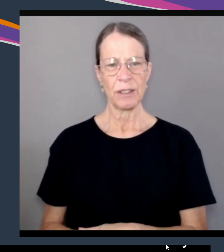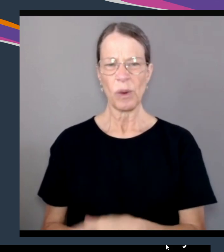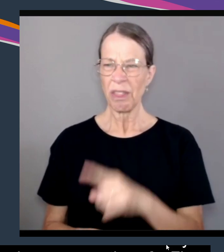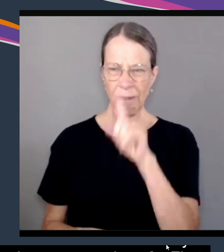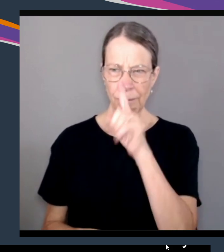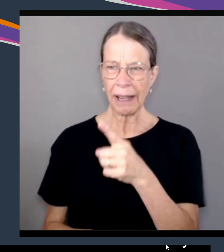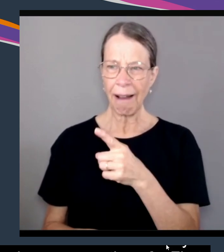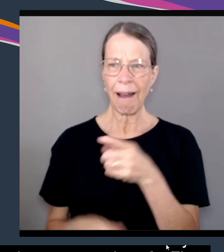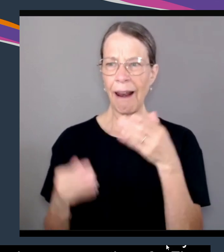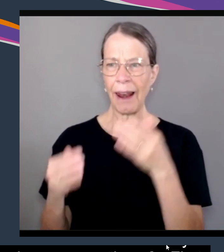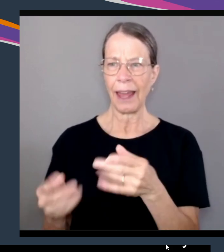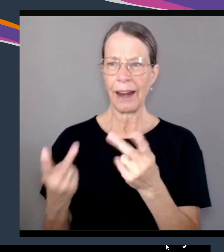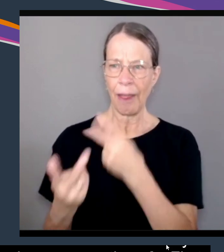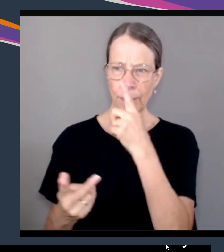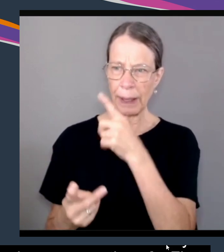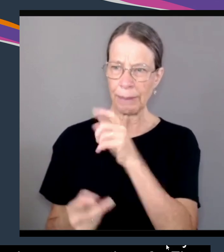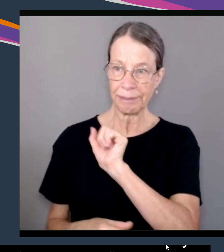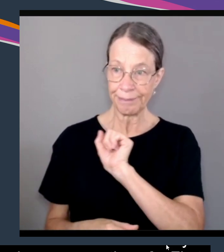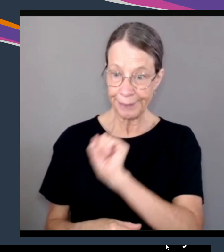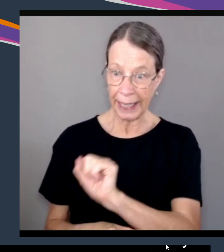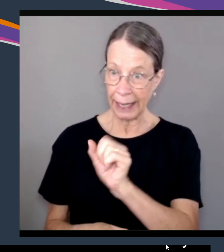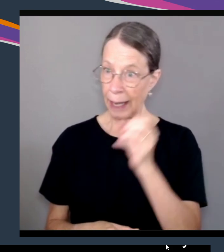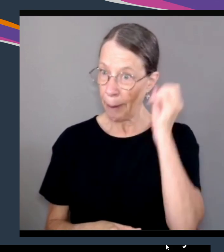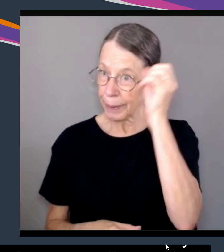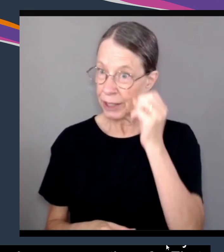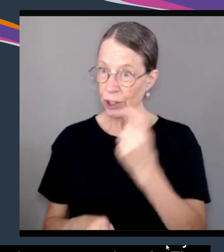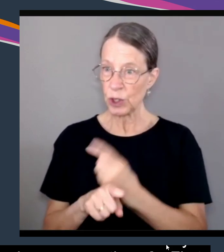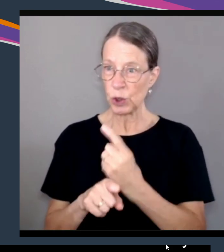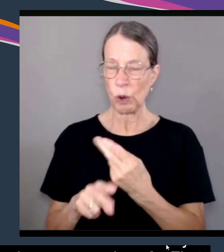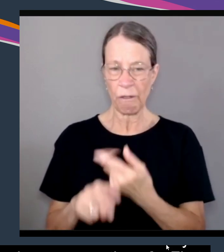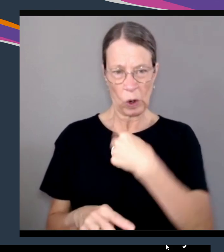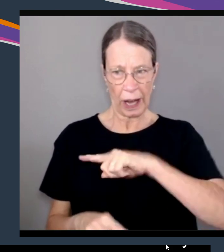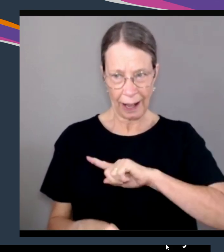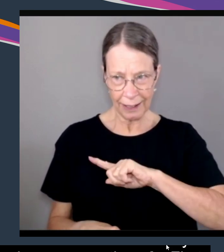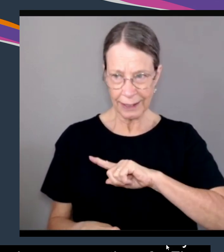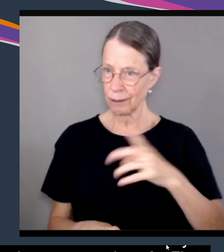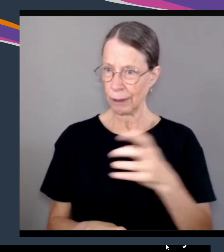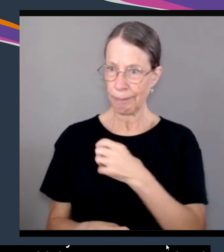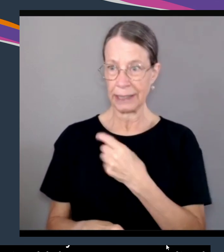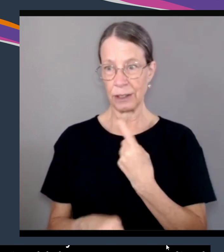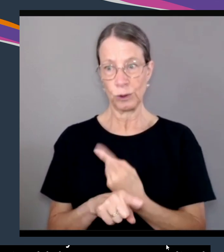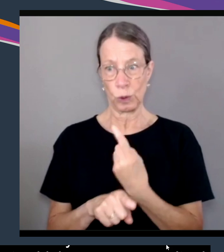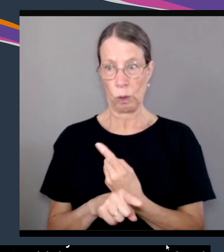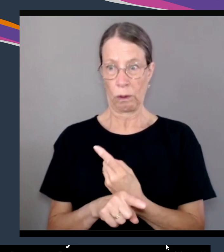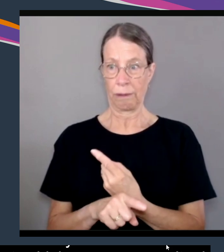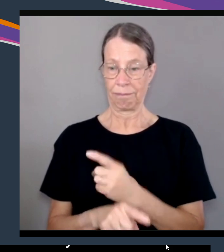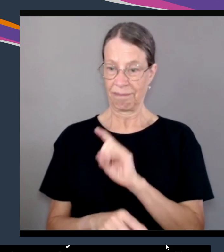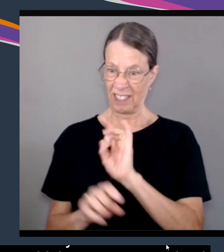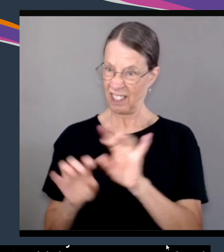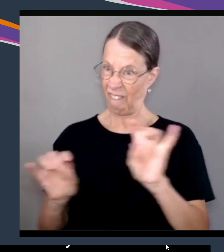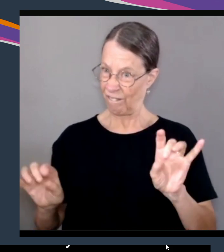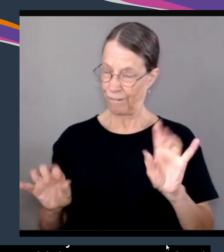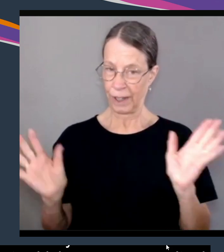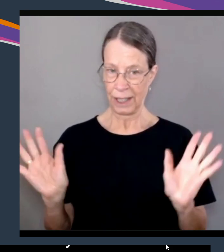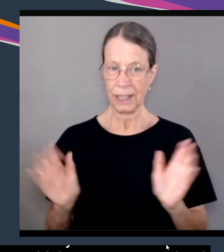this ourselves. And we're kind of thinking, if we want to change the system, we actually have to start teaching. And if we have to start teaching, we have to start